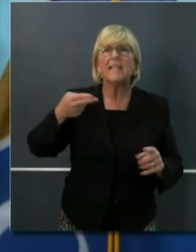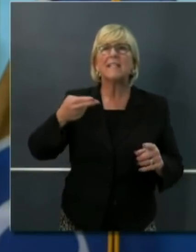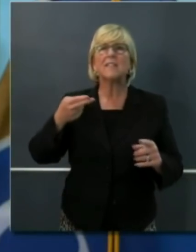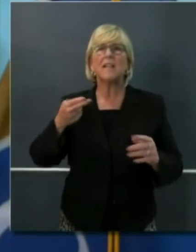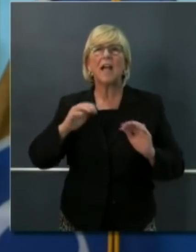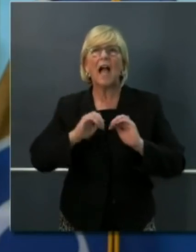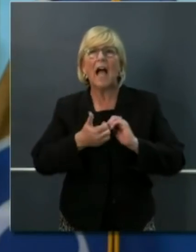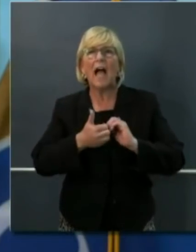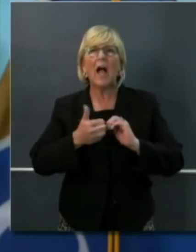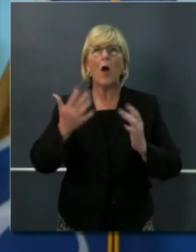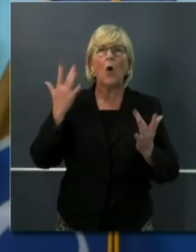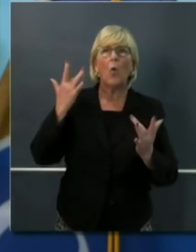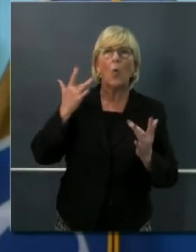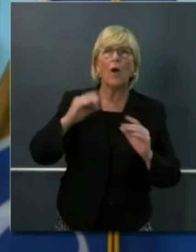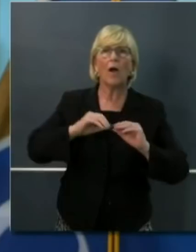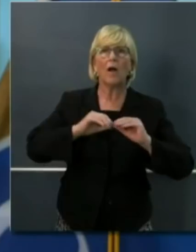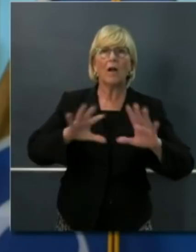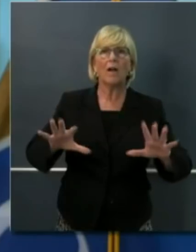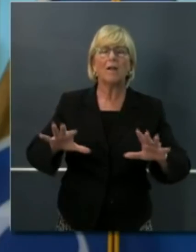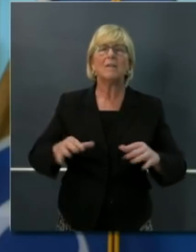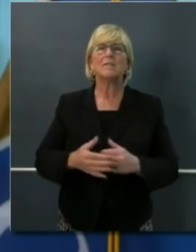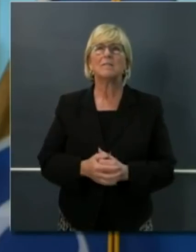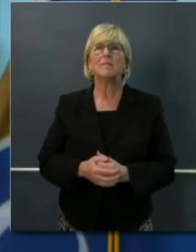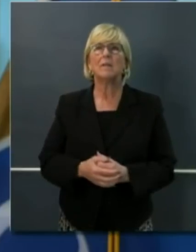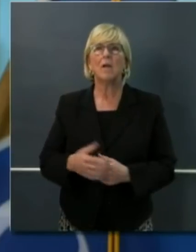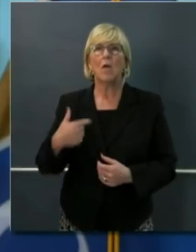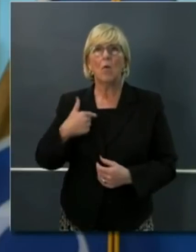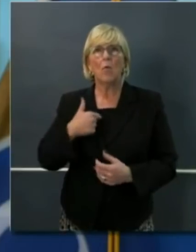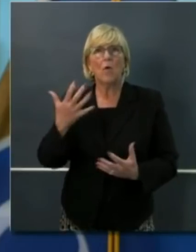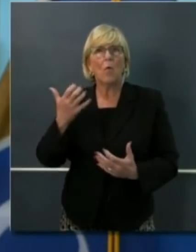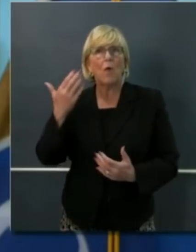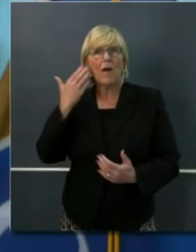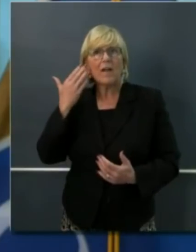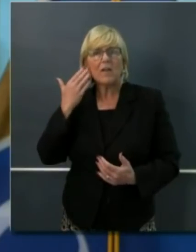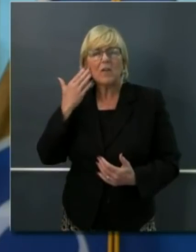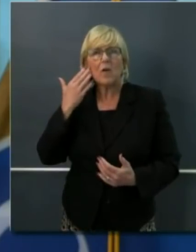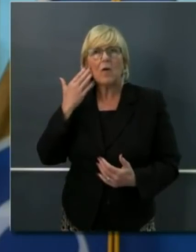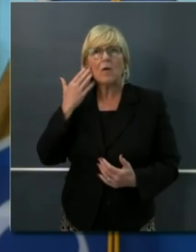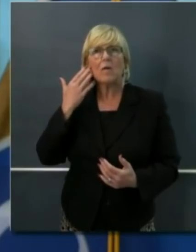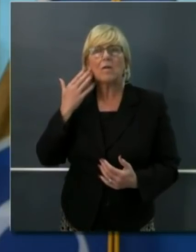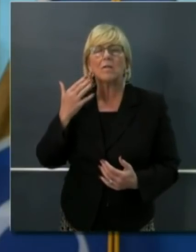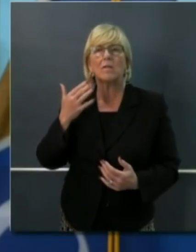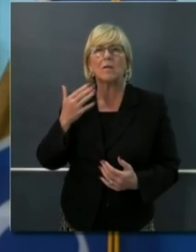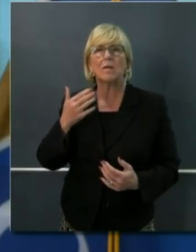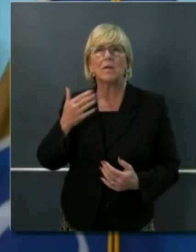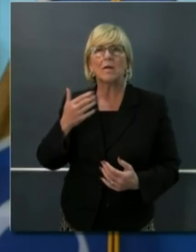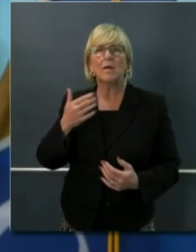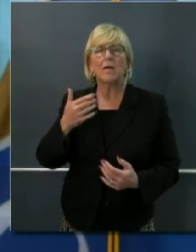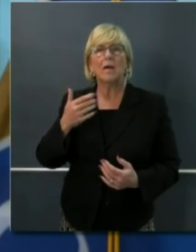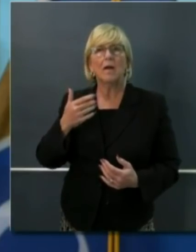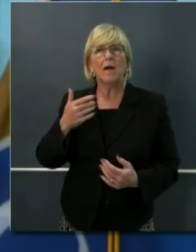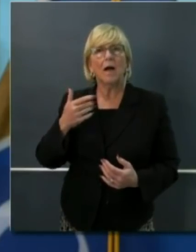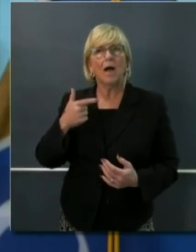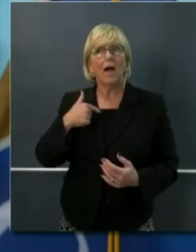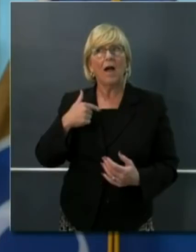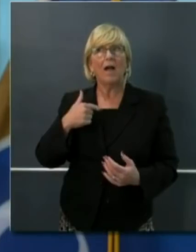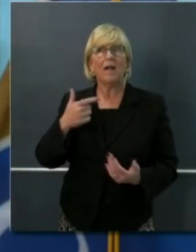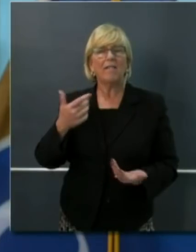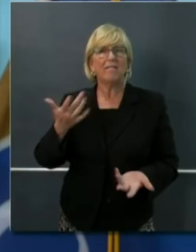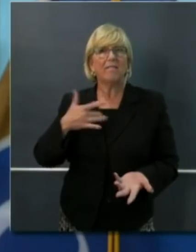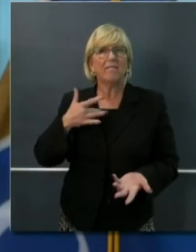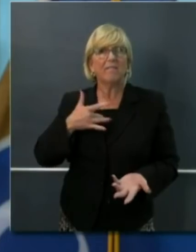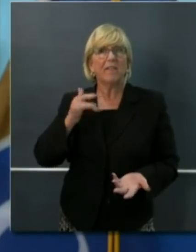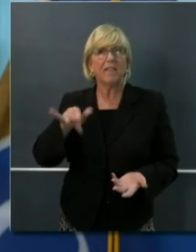those things are brought to bear with more clarity and light, not only because of this specific announcement, but I imagine